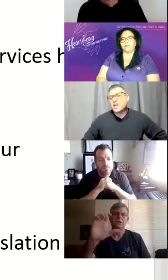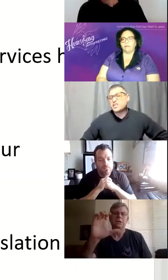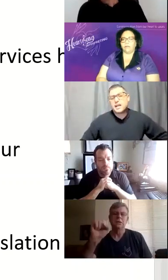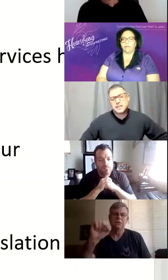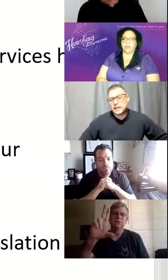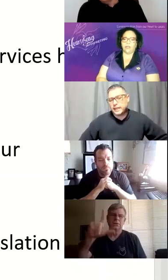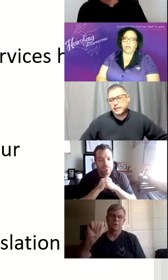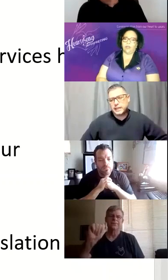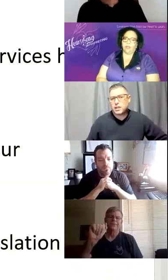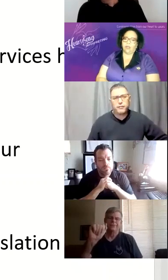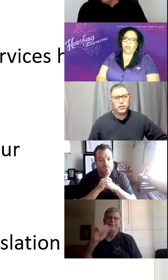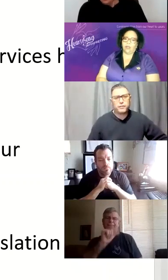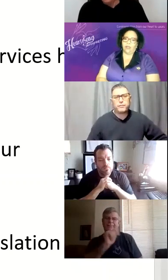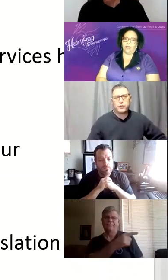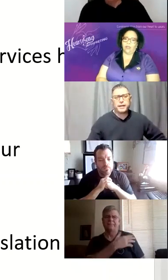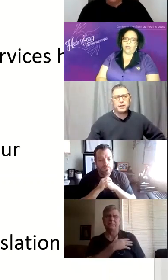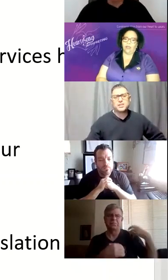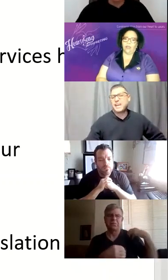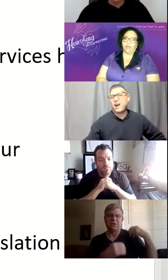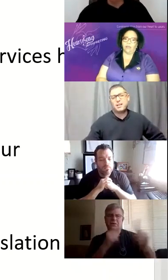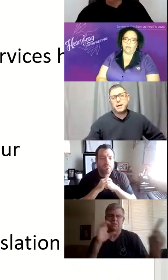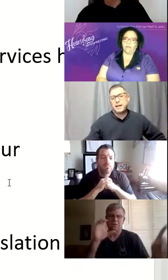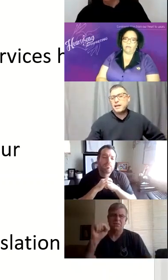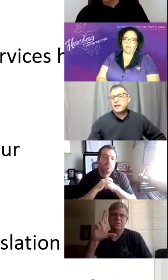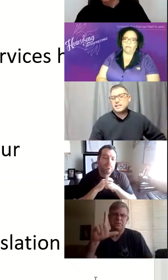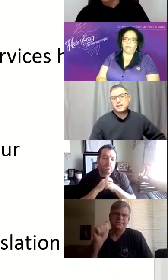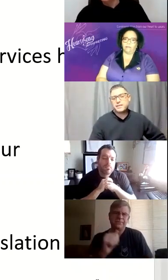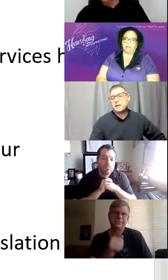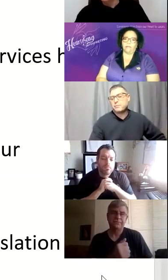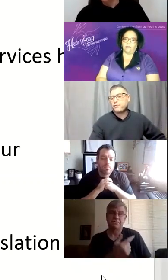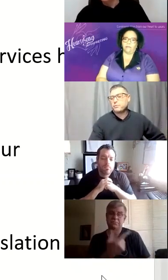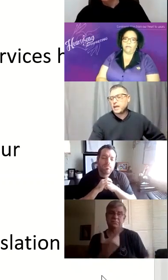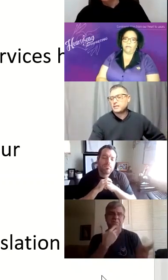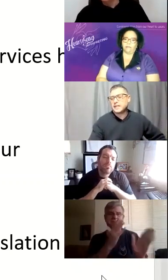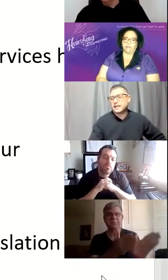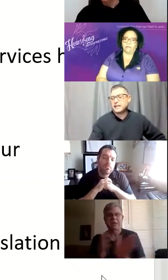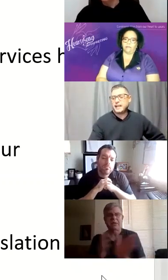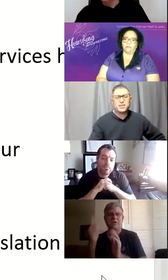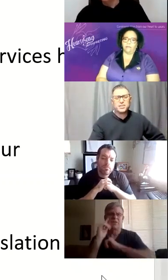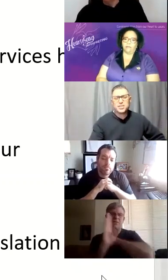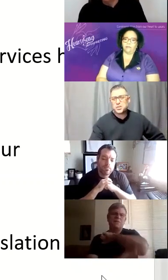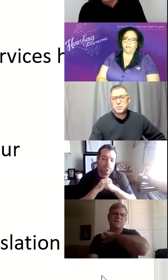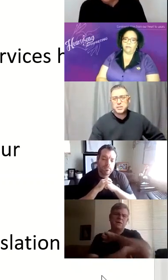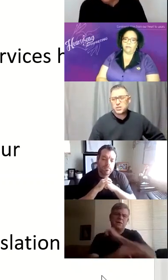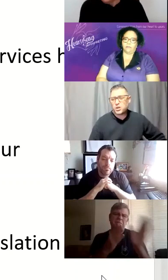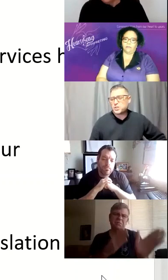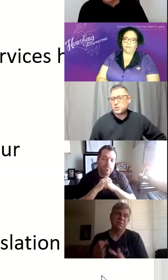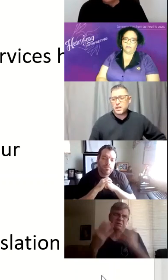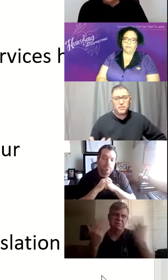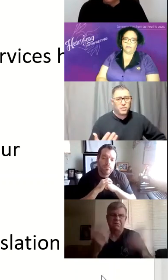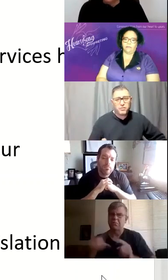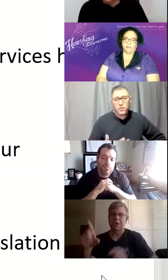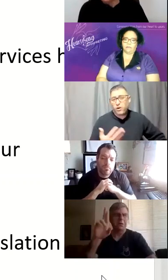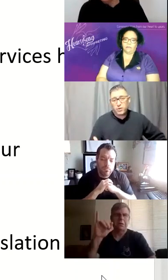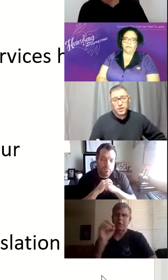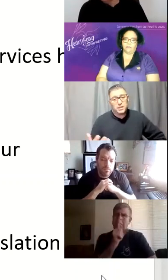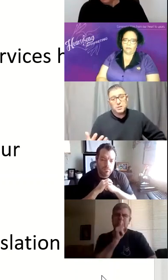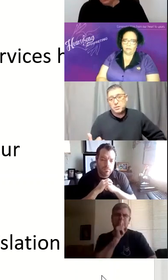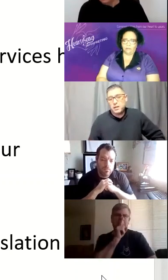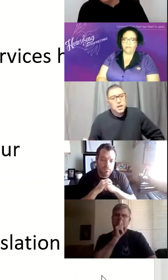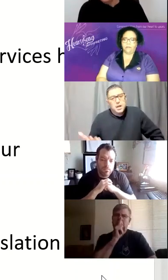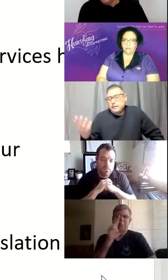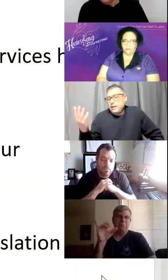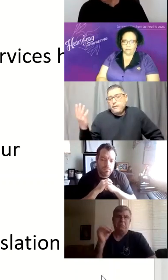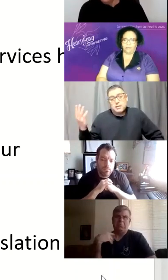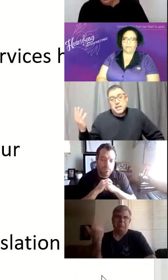No, just Cal State LA. That's all I've heard from Okay. them right now. So yeah, this is everything coming from Cal State LA. I haven't too much. I don't know what's going on for the fall for Rio Hondo,